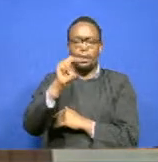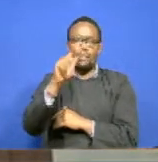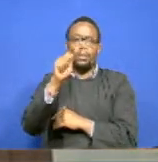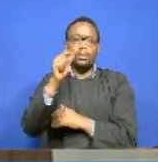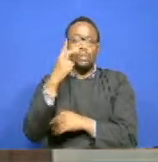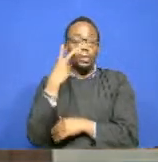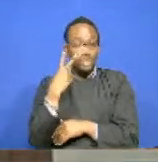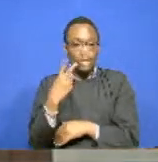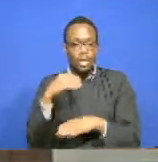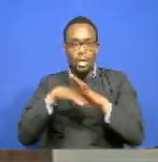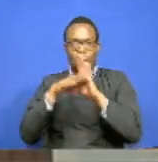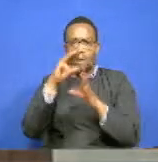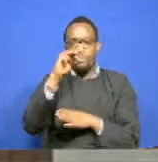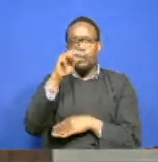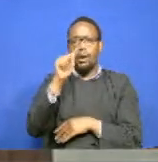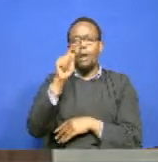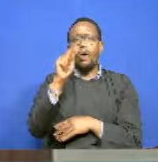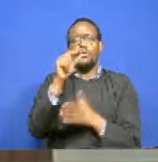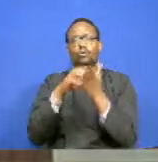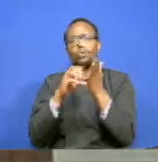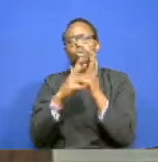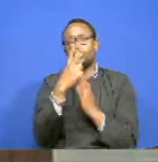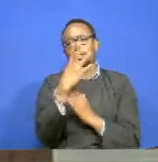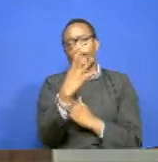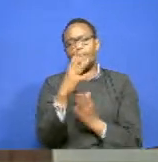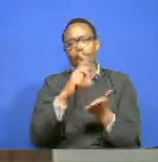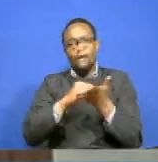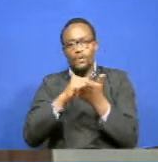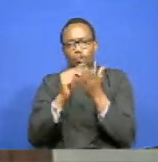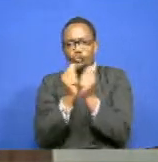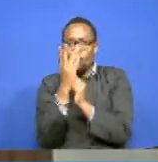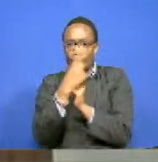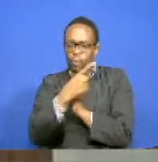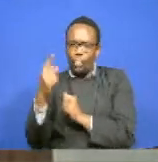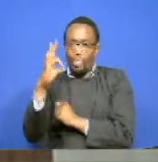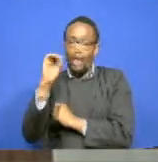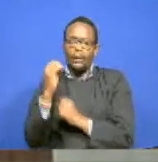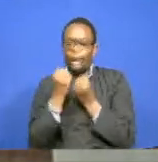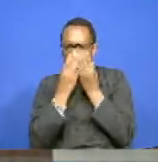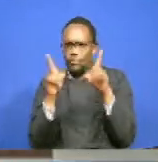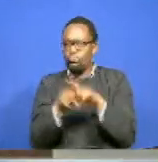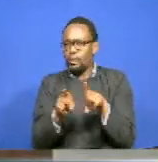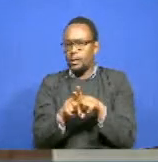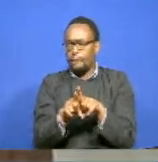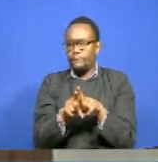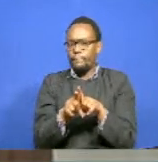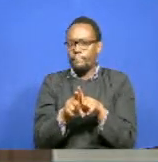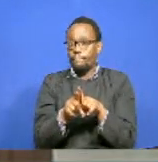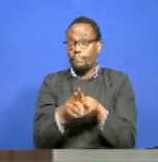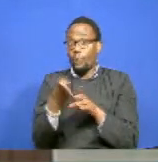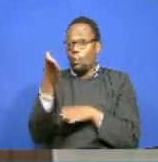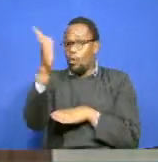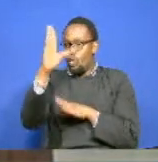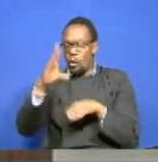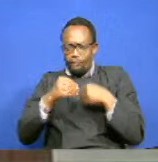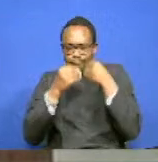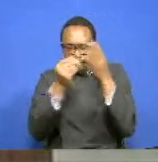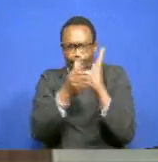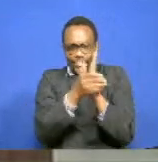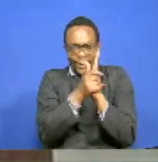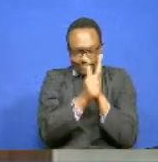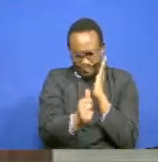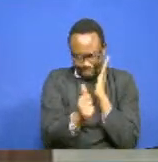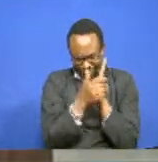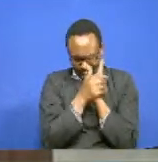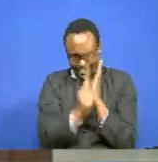Matthew 25, 14 to 30, has just told us that the giver of talents, the Lord